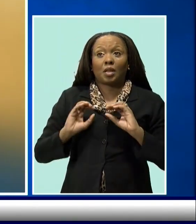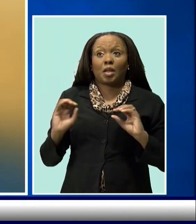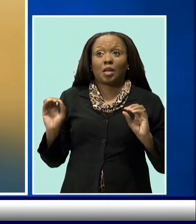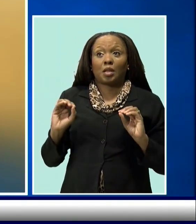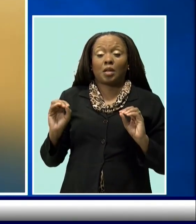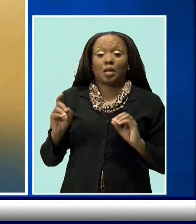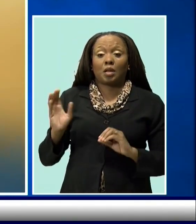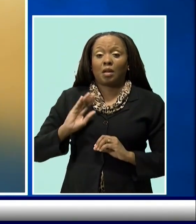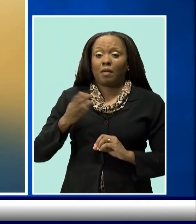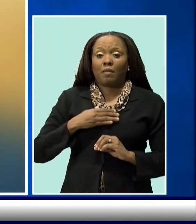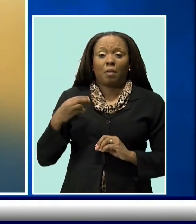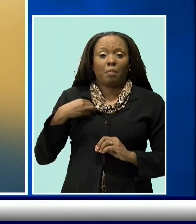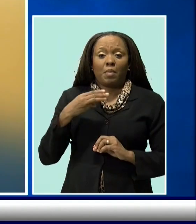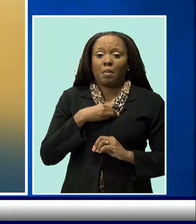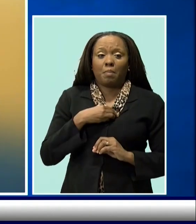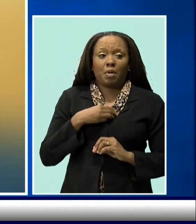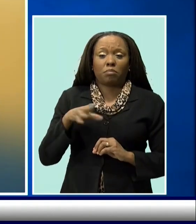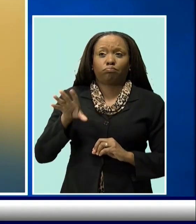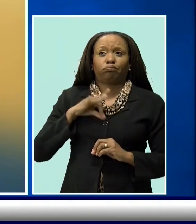so far, thankfully.